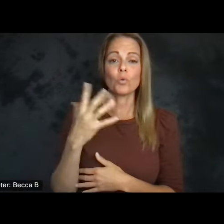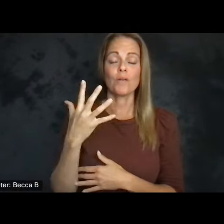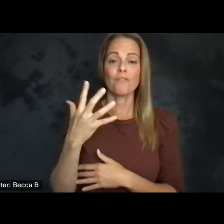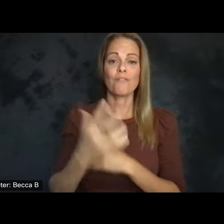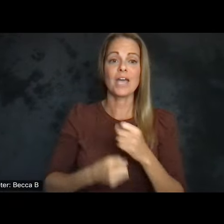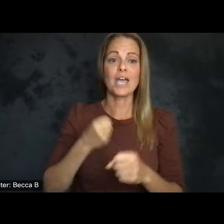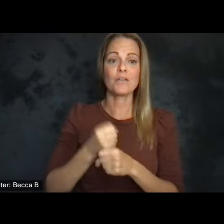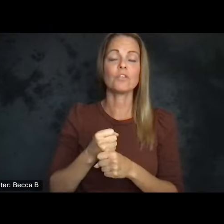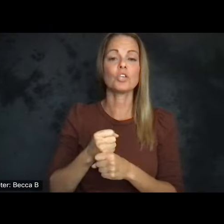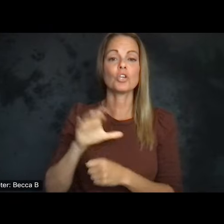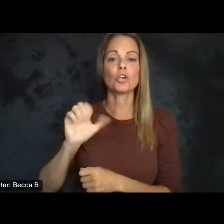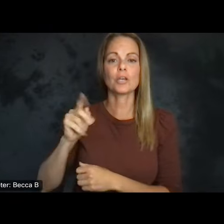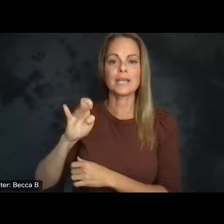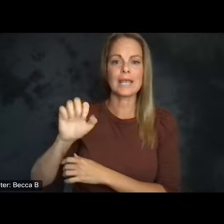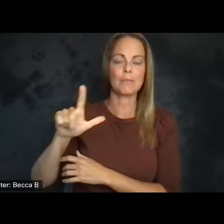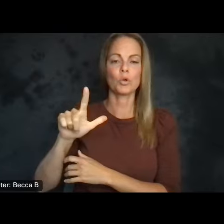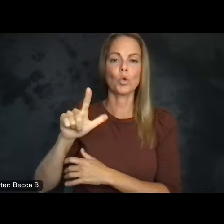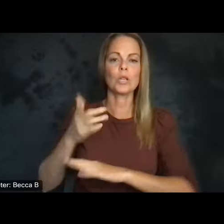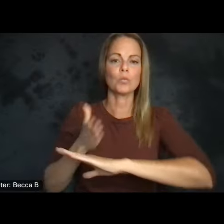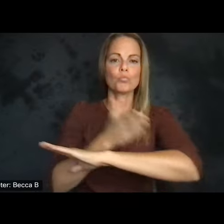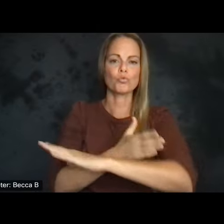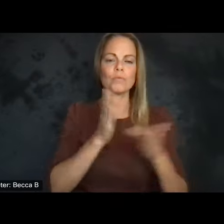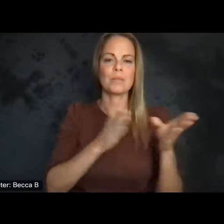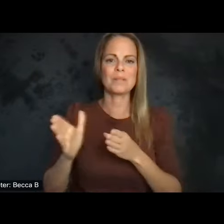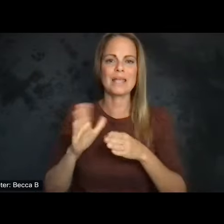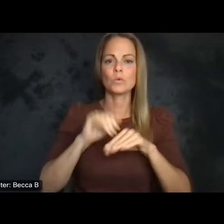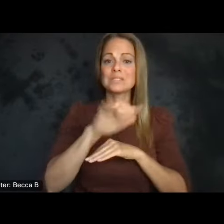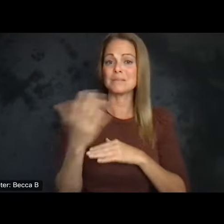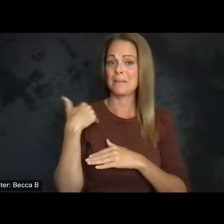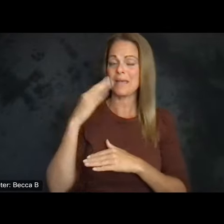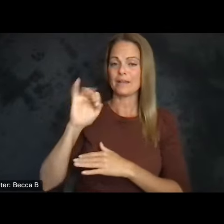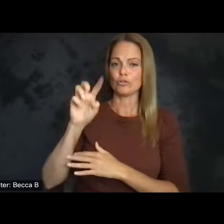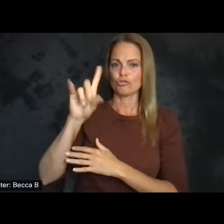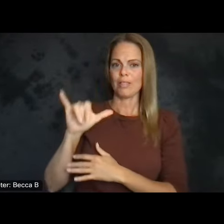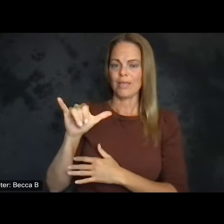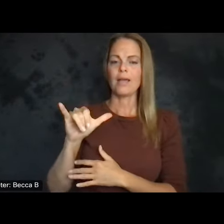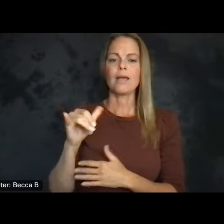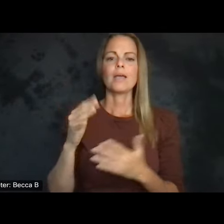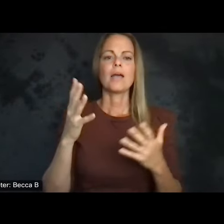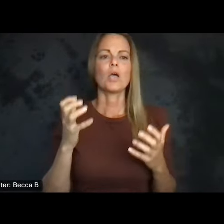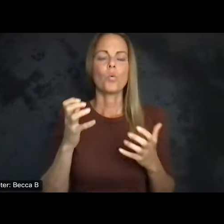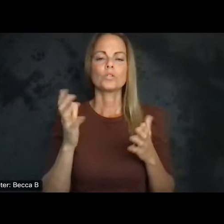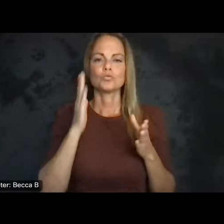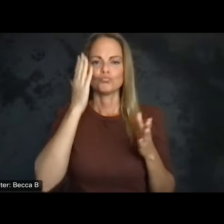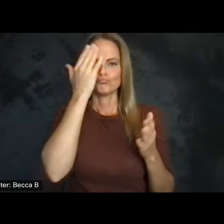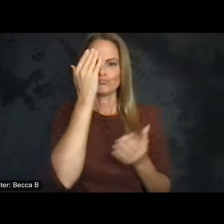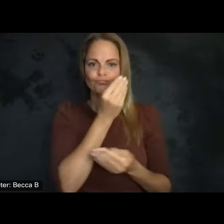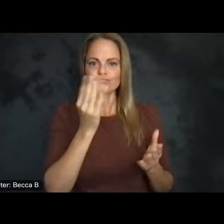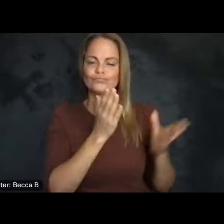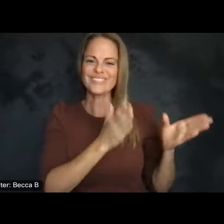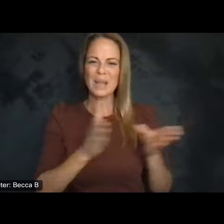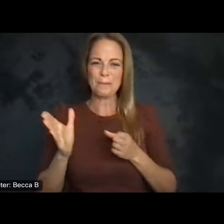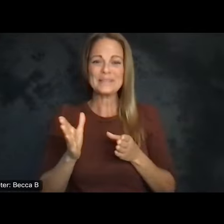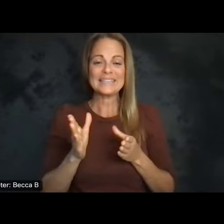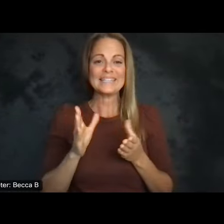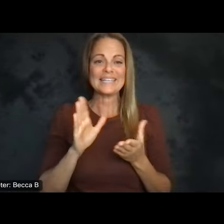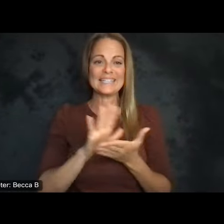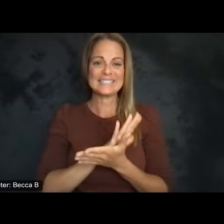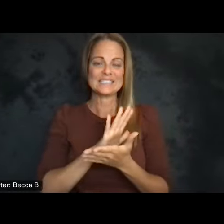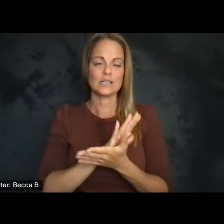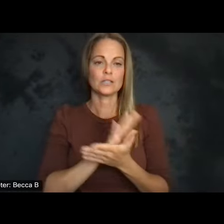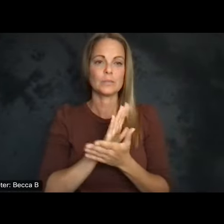plan that was submitted back in July. I would like to note, as you know, it's a planning document. There have been some changes made since then,